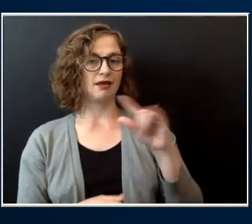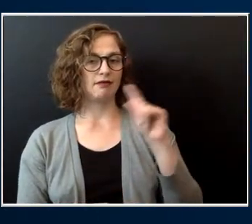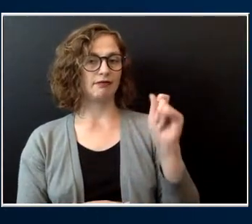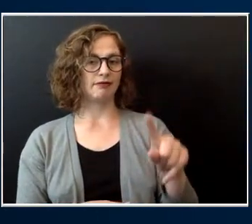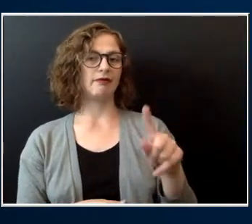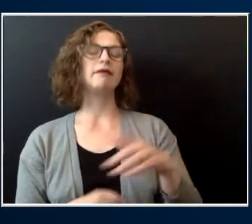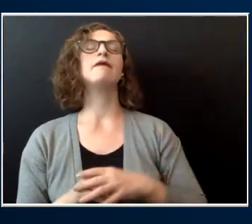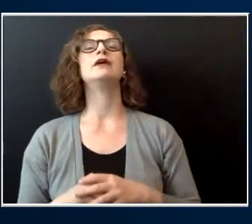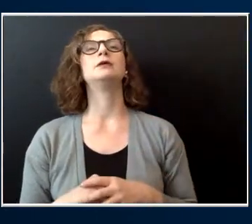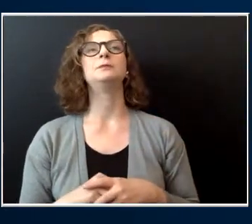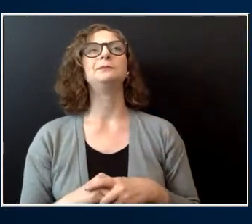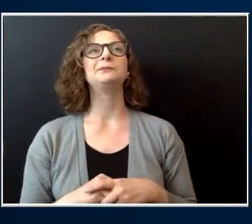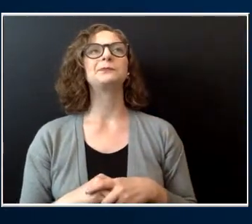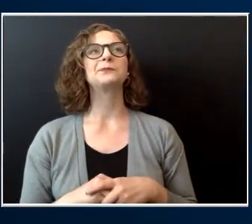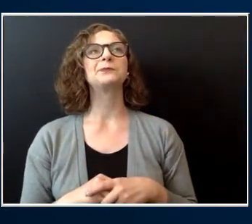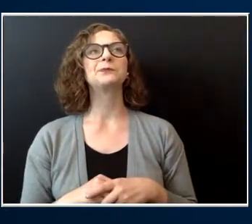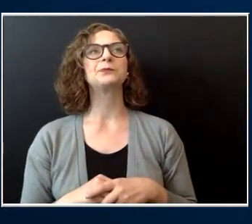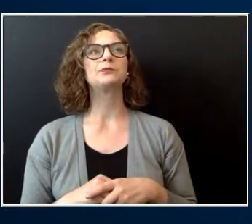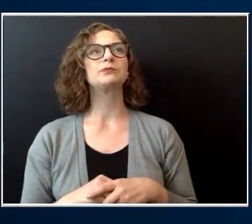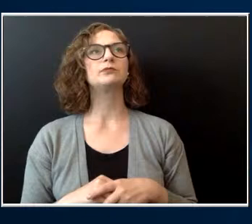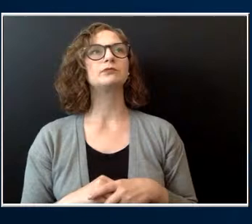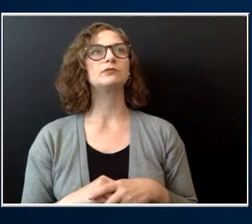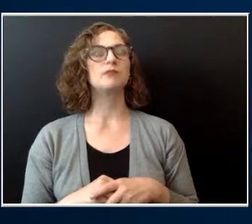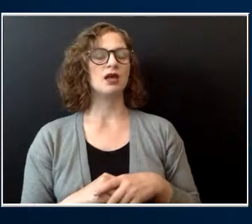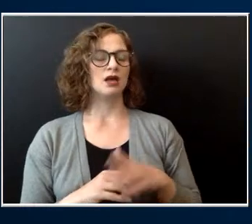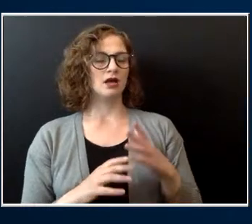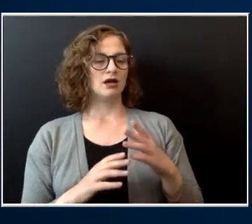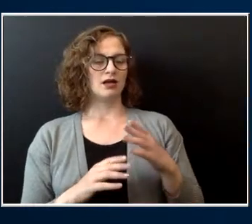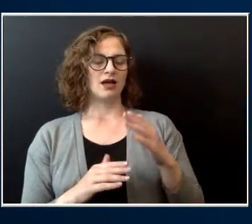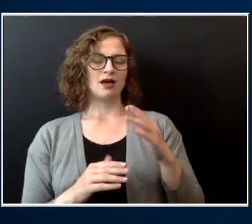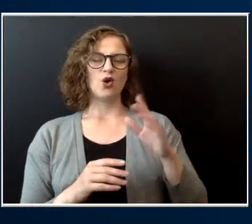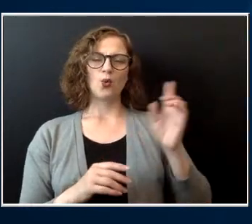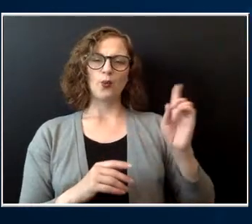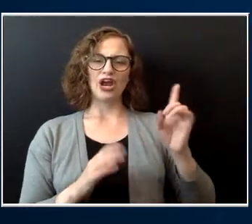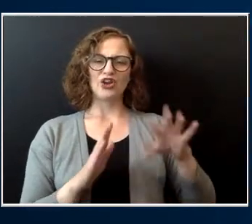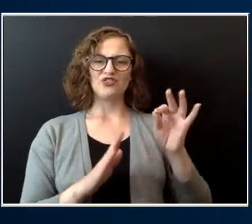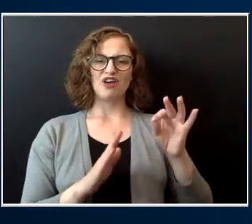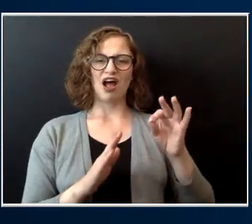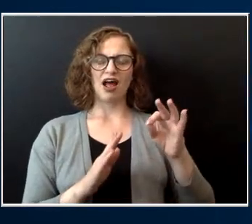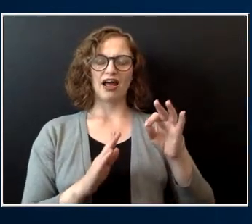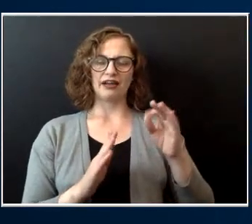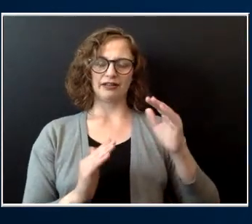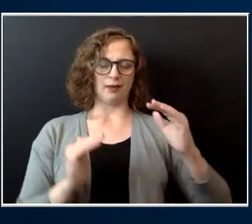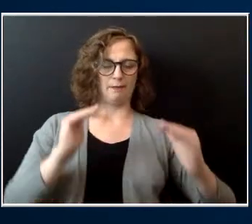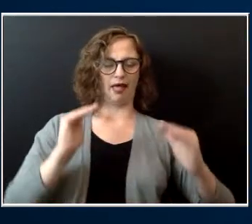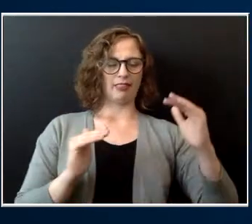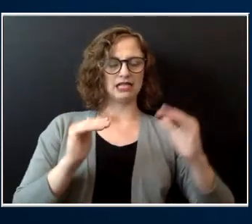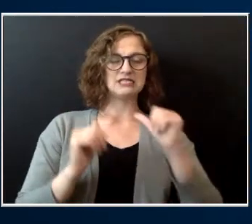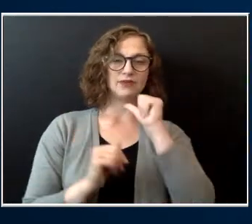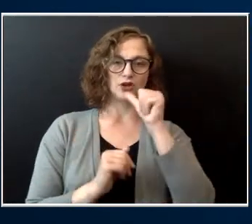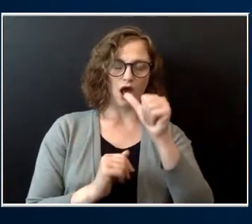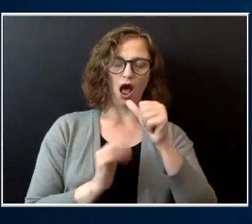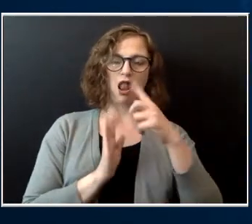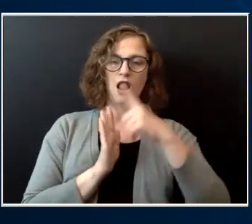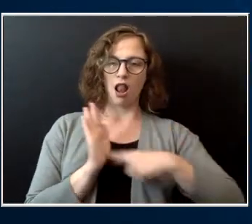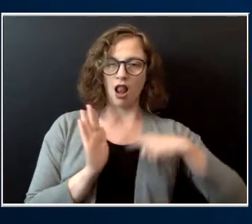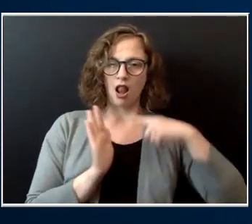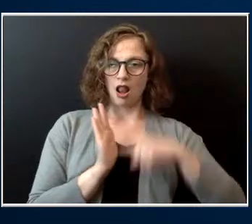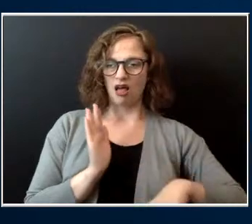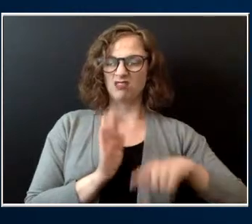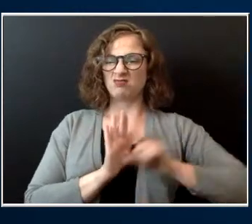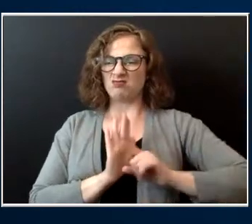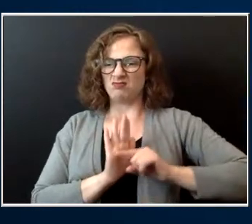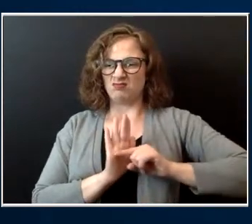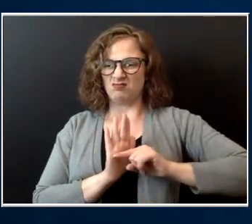find the balance between not beating yourself up for not being in the physical state you wish you were in, wish you should have for